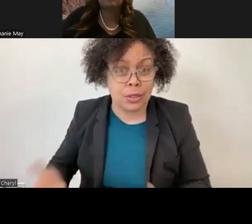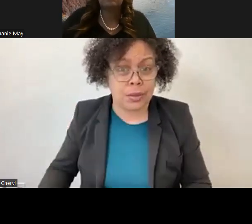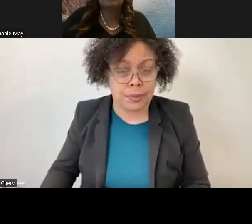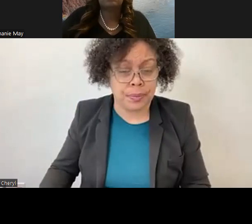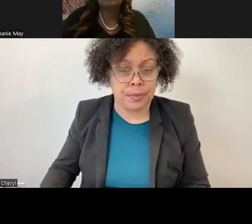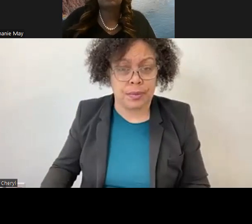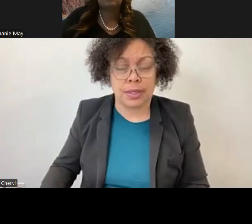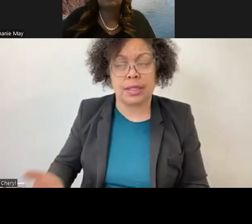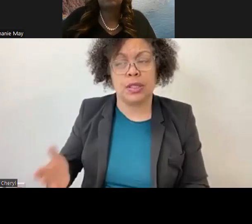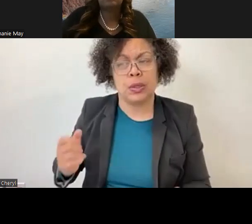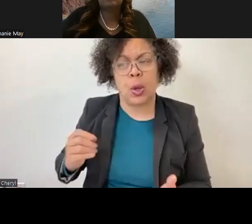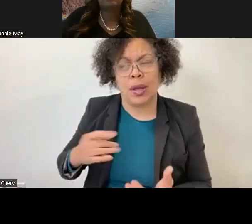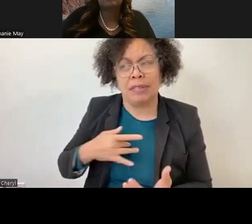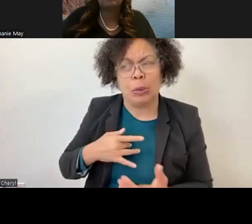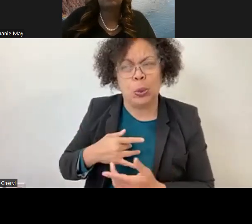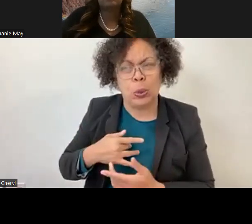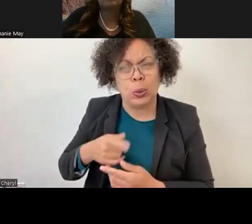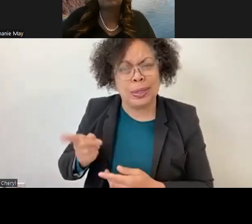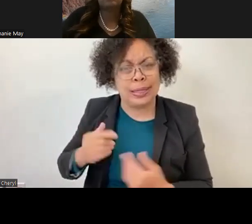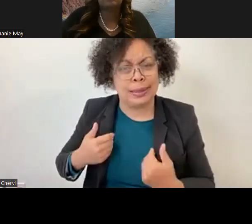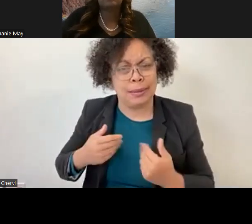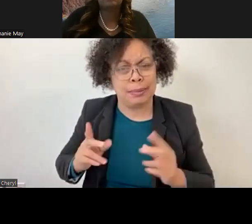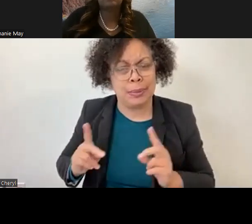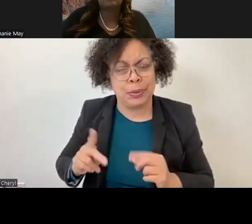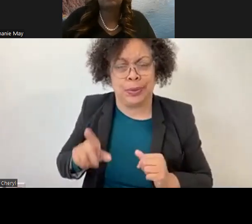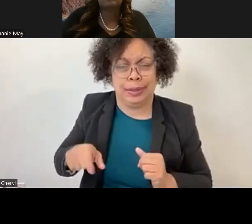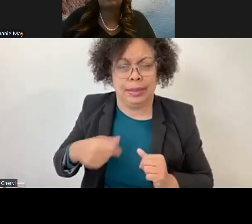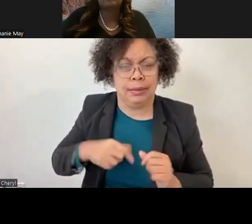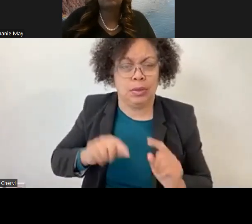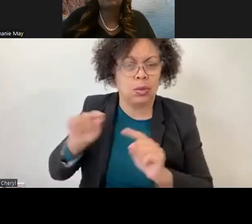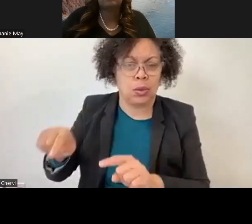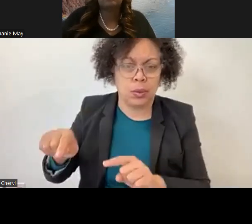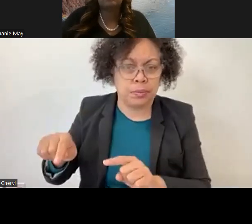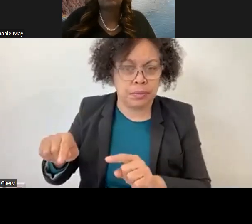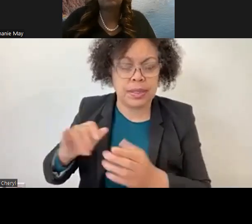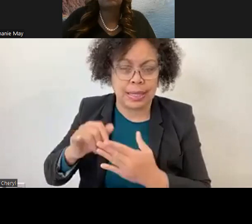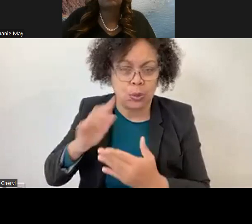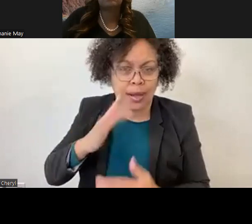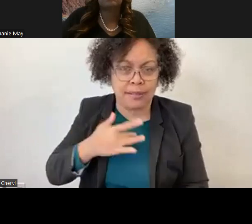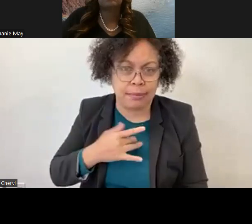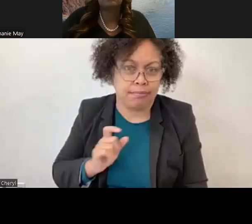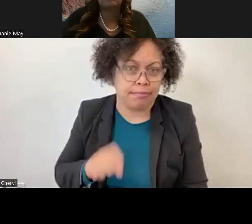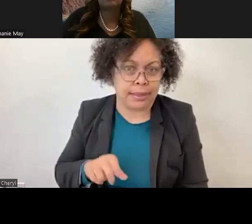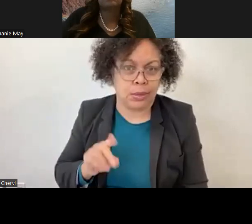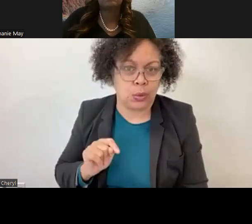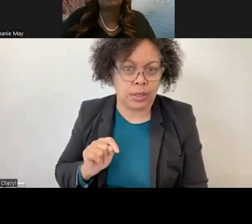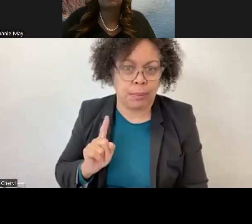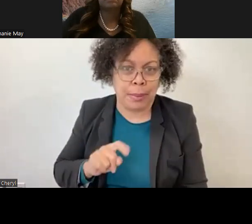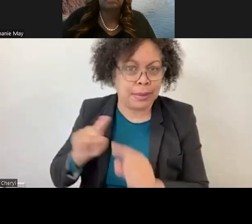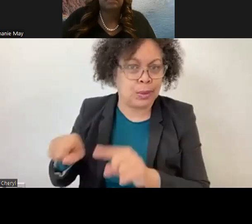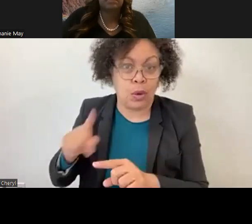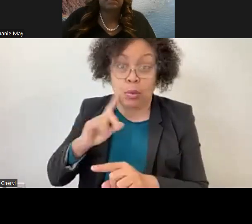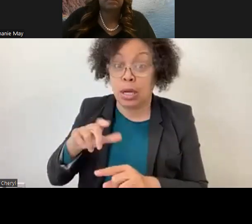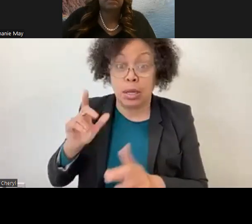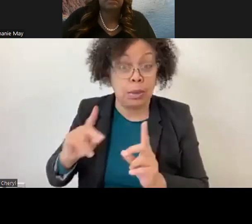for these children, or these young children, that he was compelled to do this because no one else